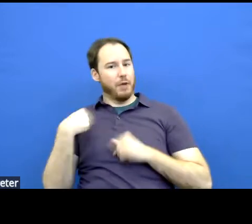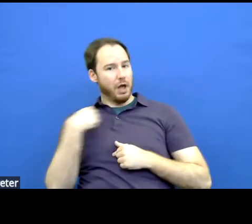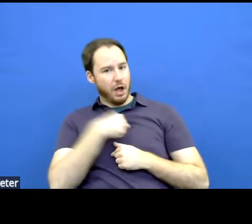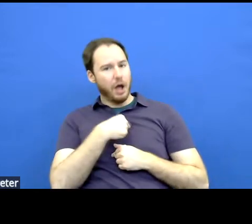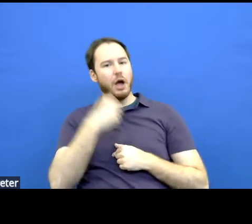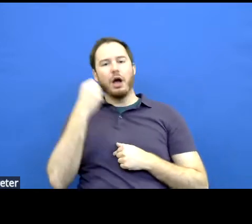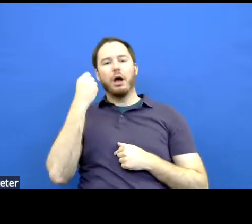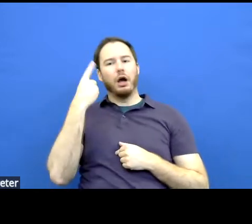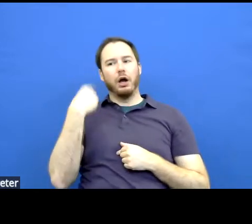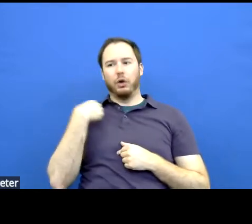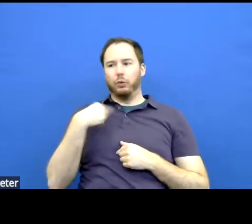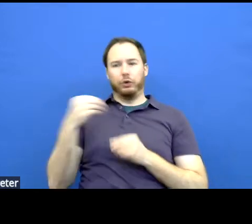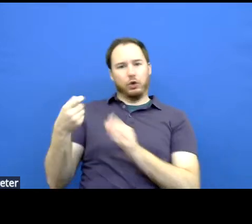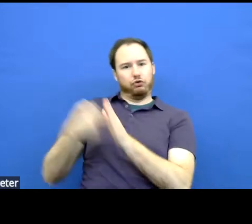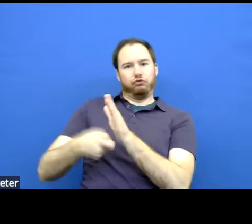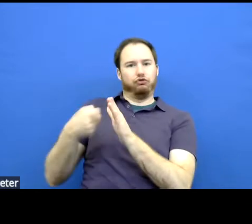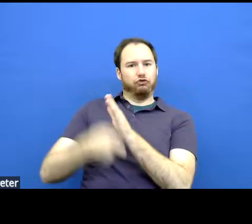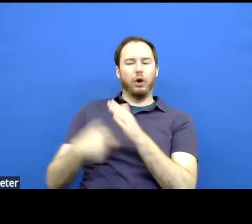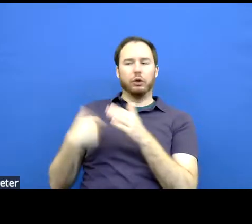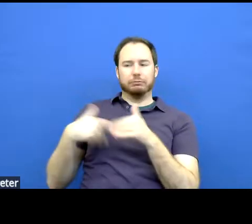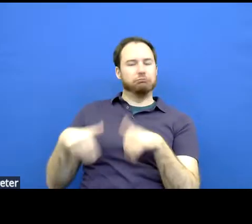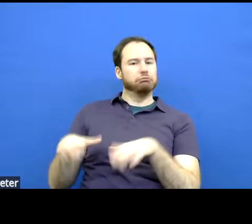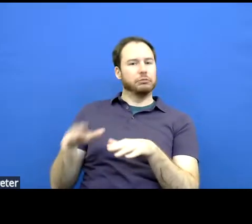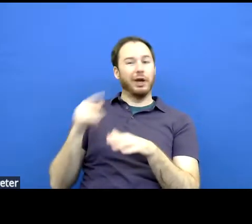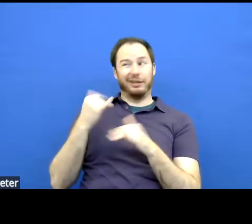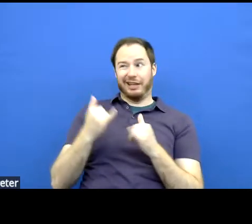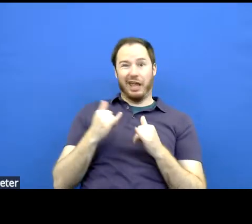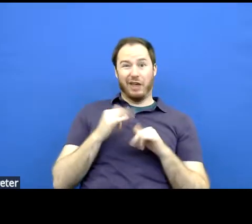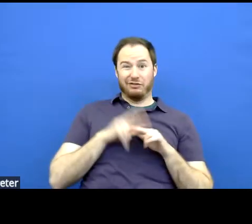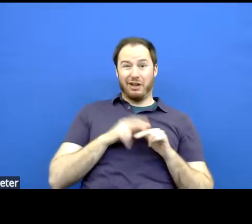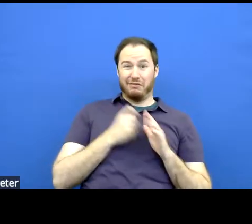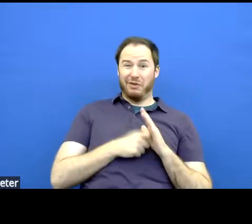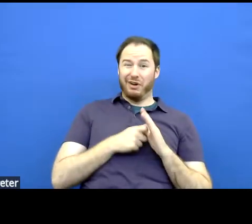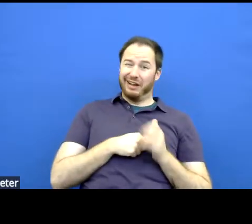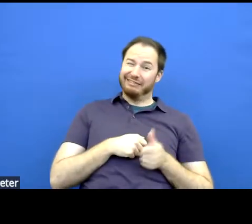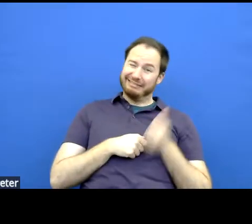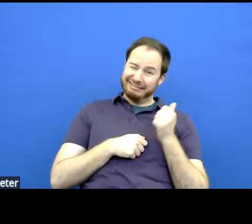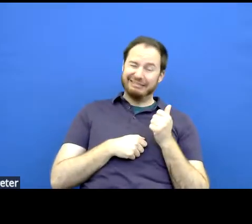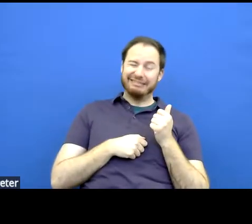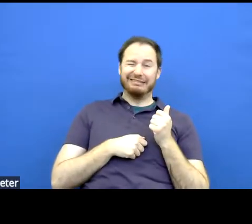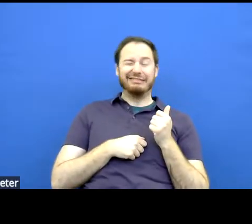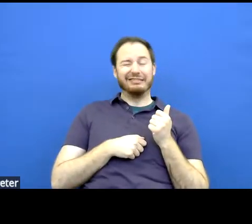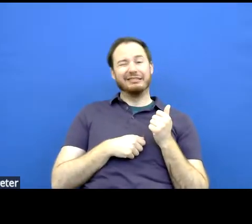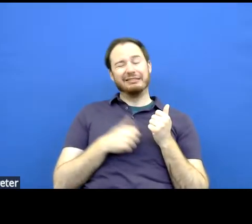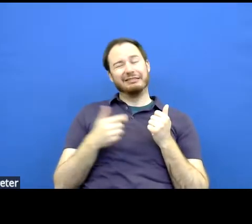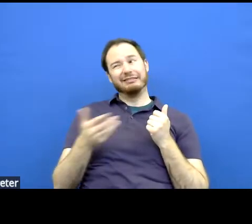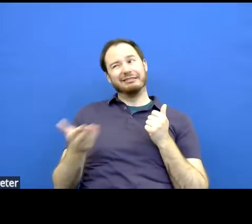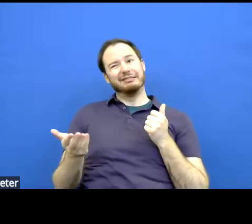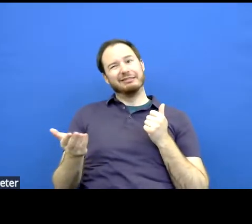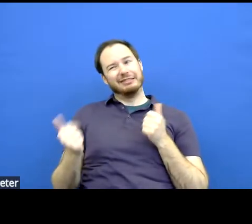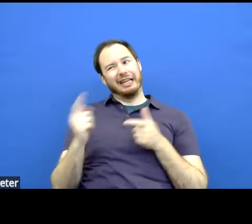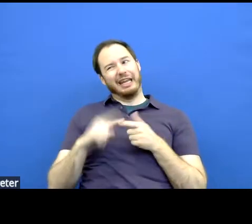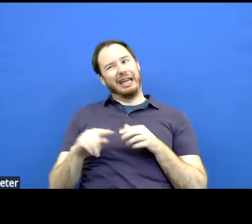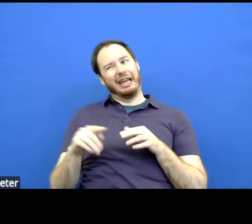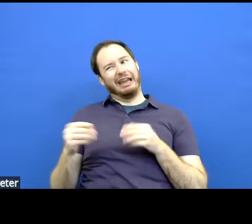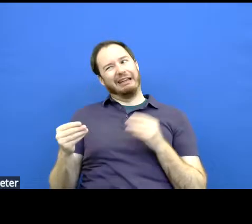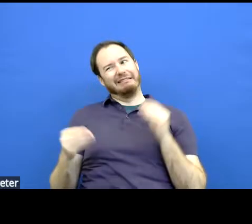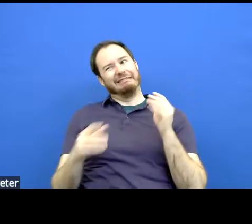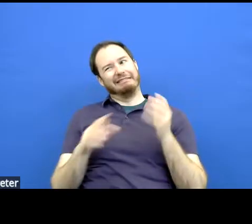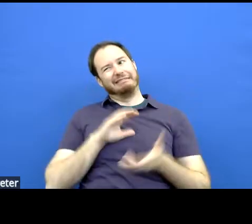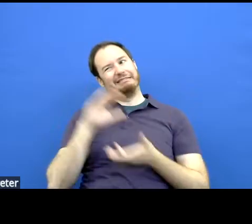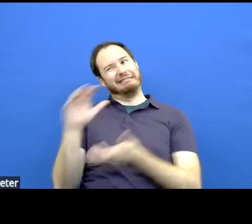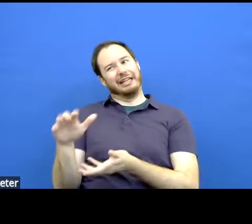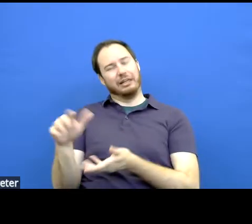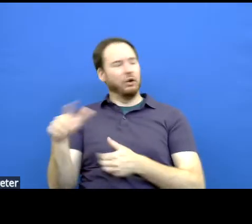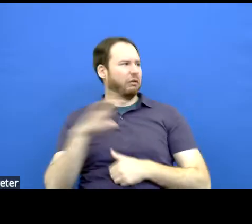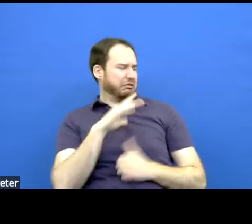not been charging them for it. But with the price of salt, the increase in the price of salt, we just can't afford to keep doing that. So they thought, yeah, no,